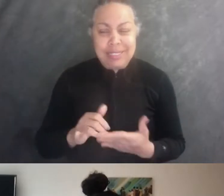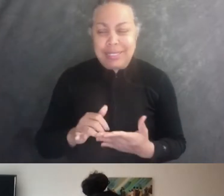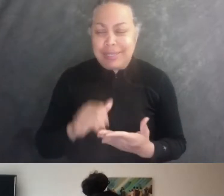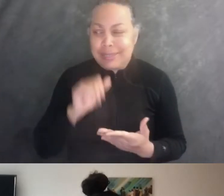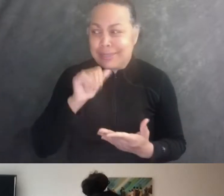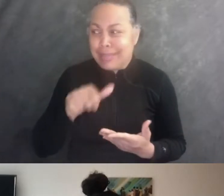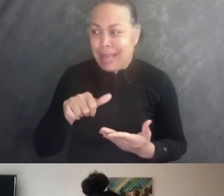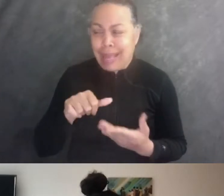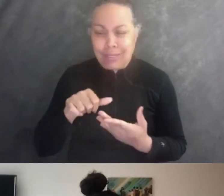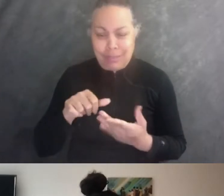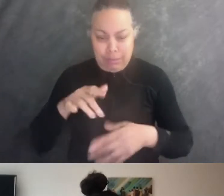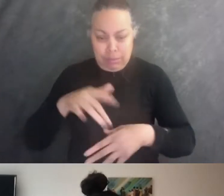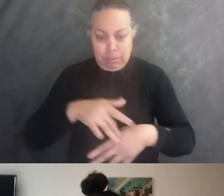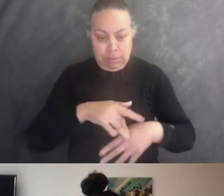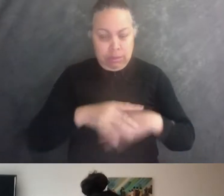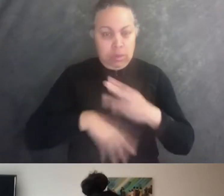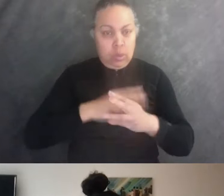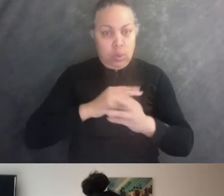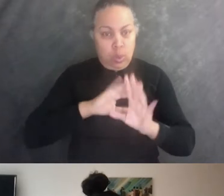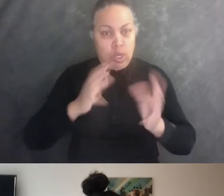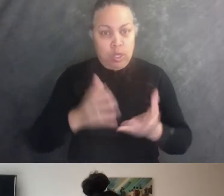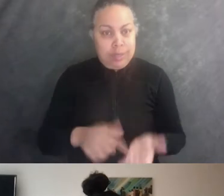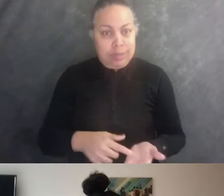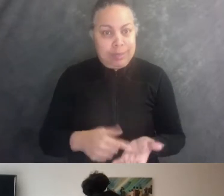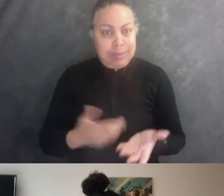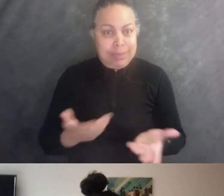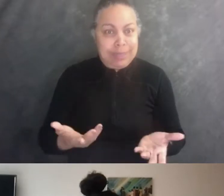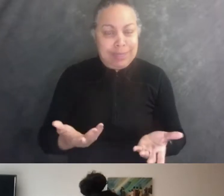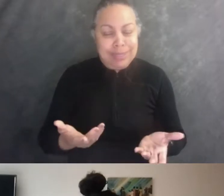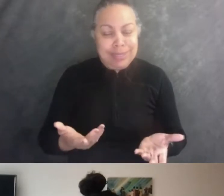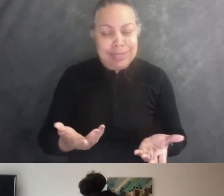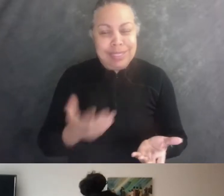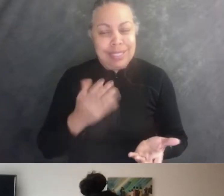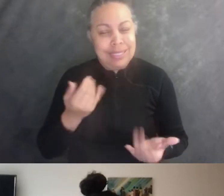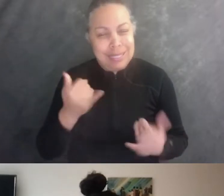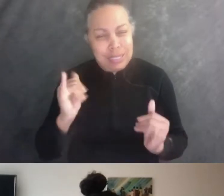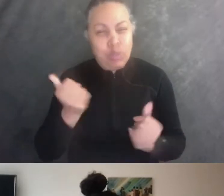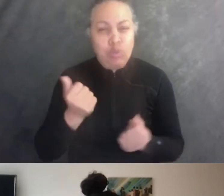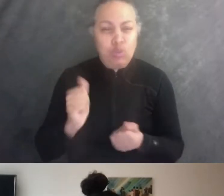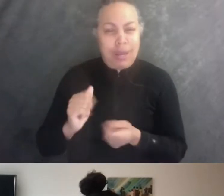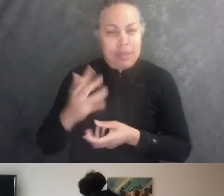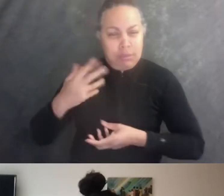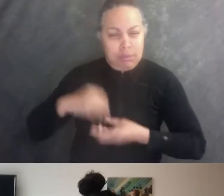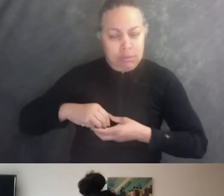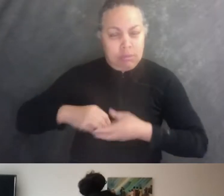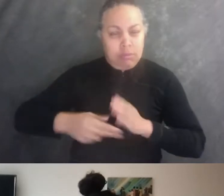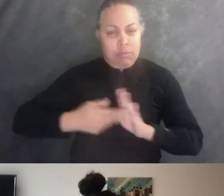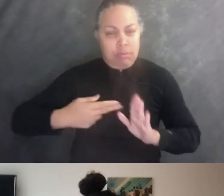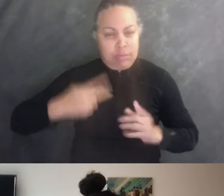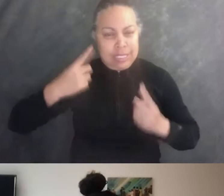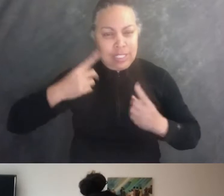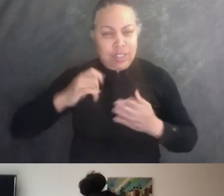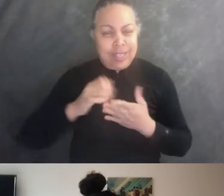of the world even sometimes. And trying to account for those things like as a matter of